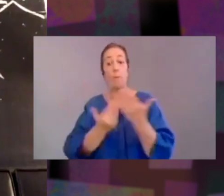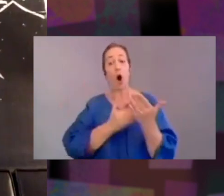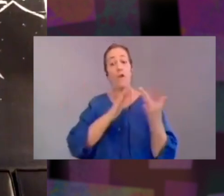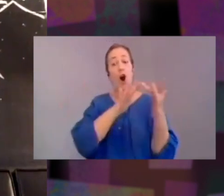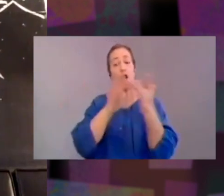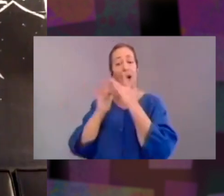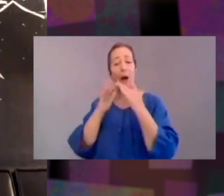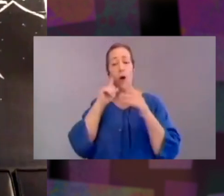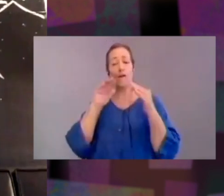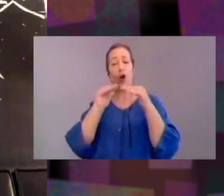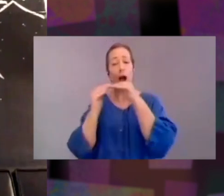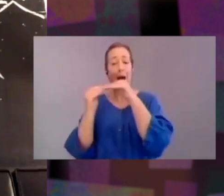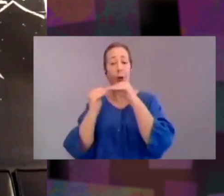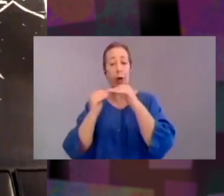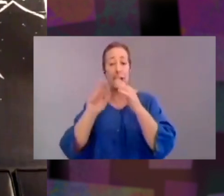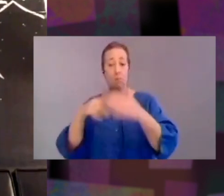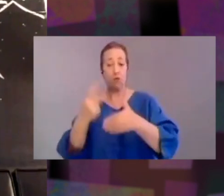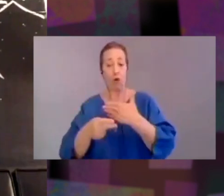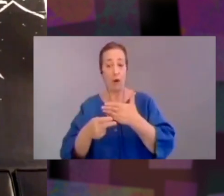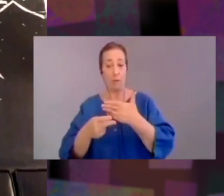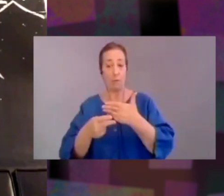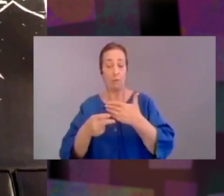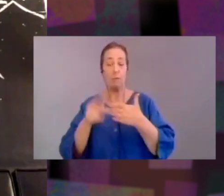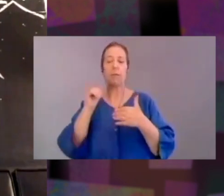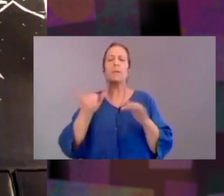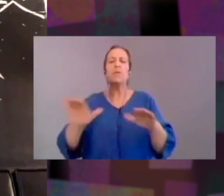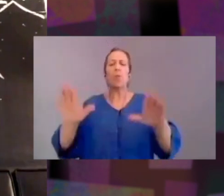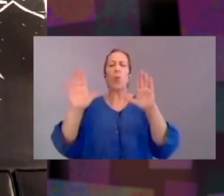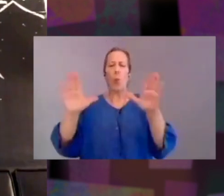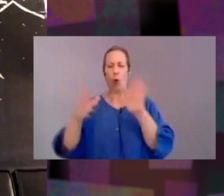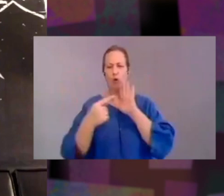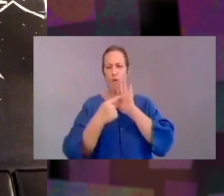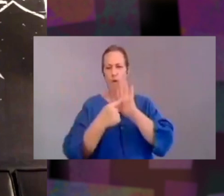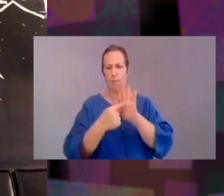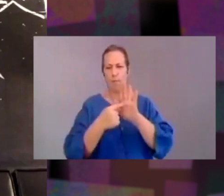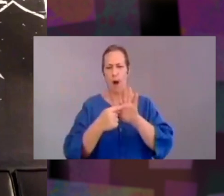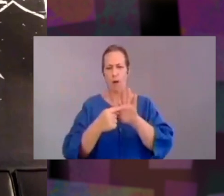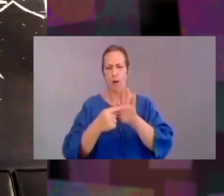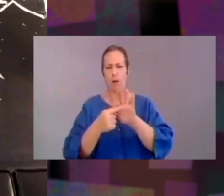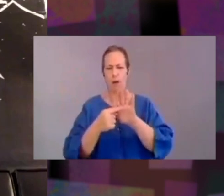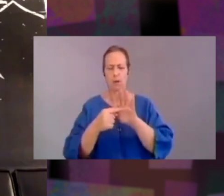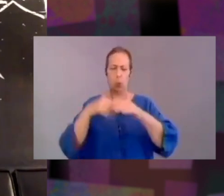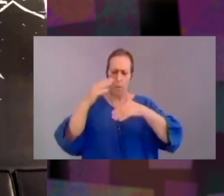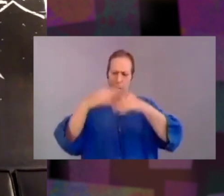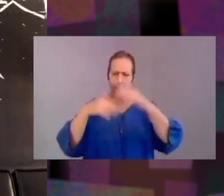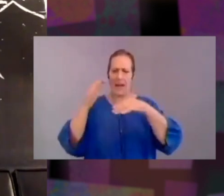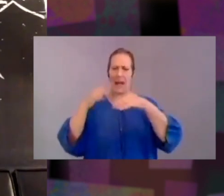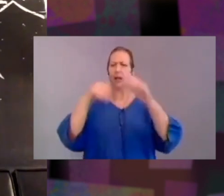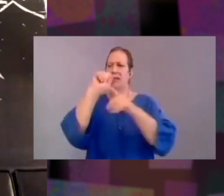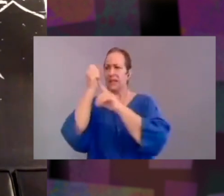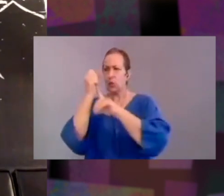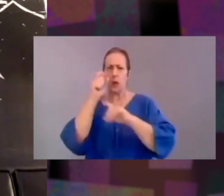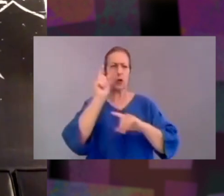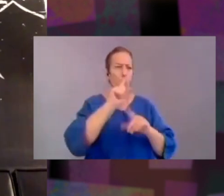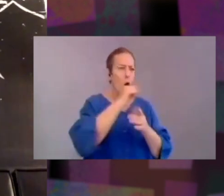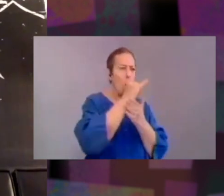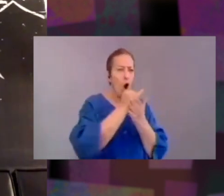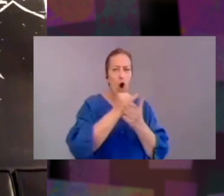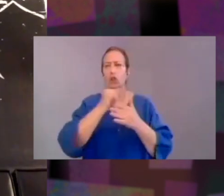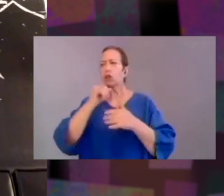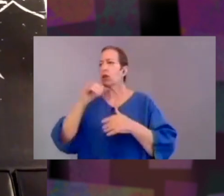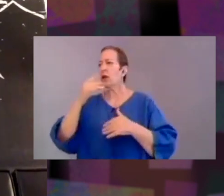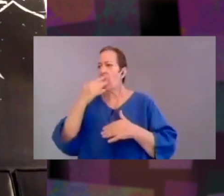which has been a phenomenal model to create the conditions in which arts organizations of color and rural organizations self-determine